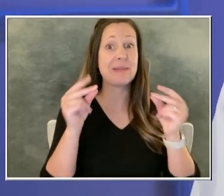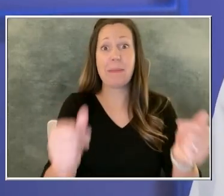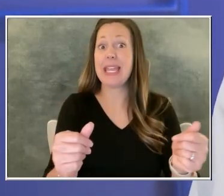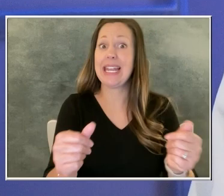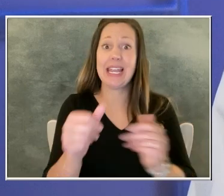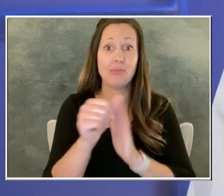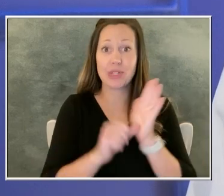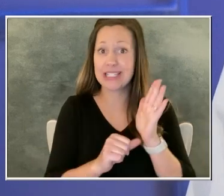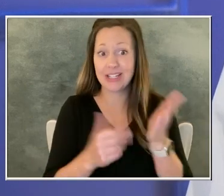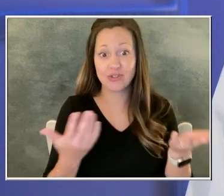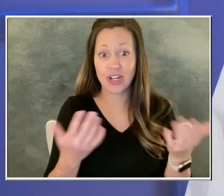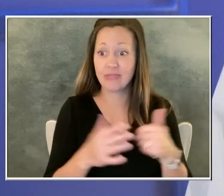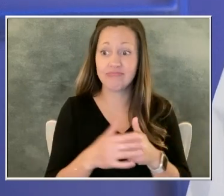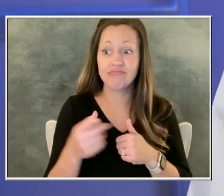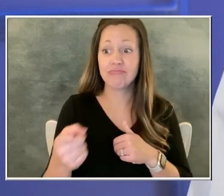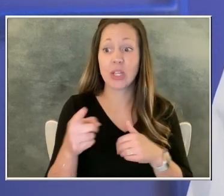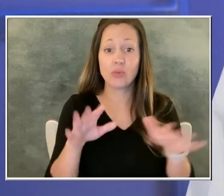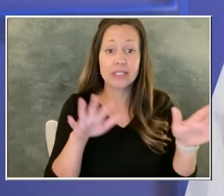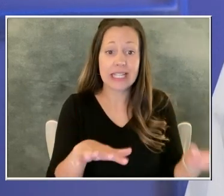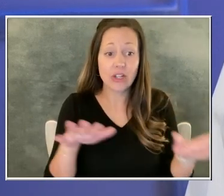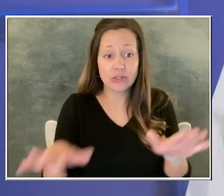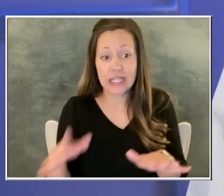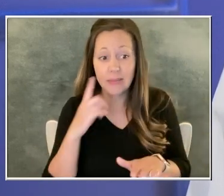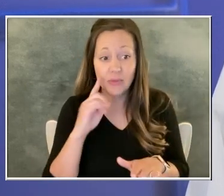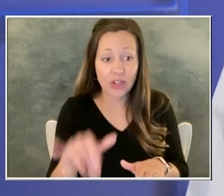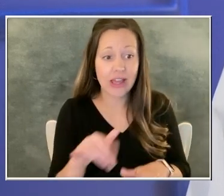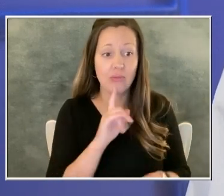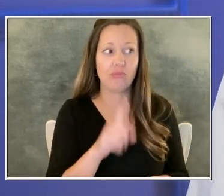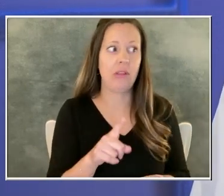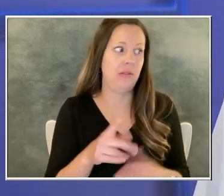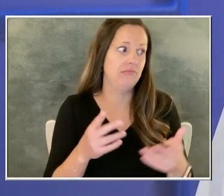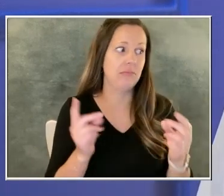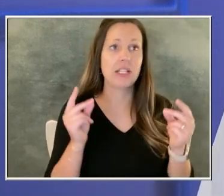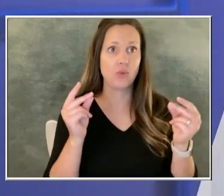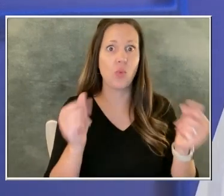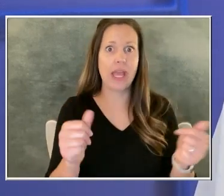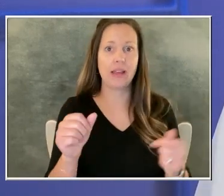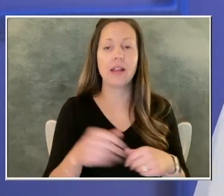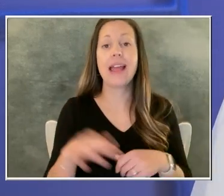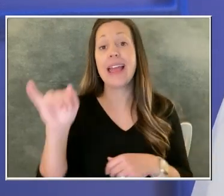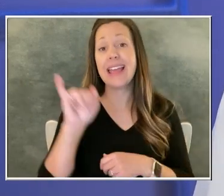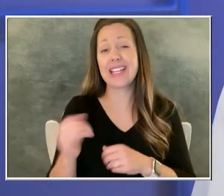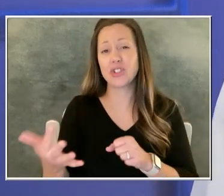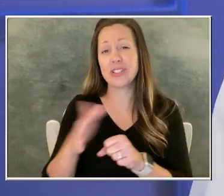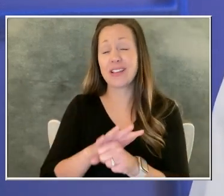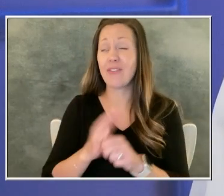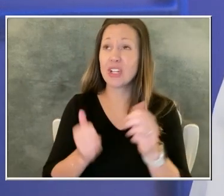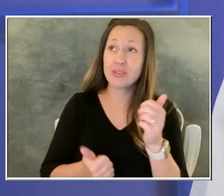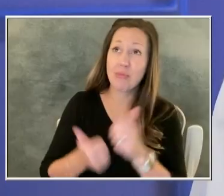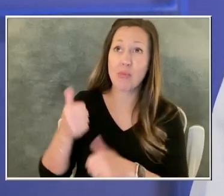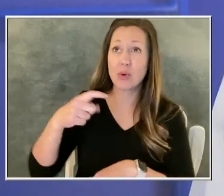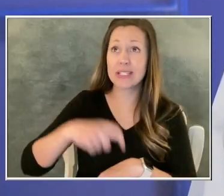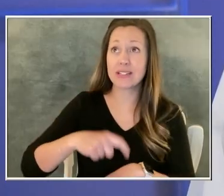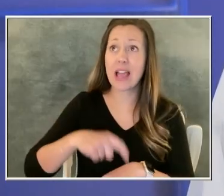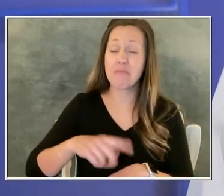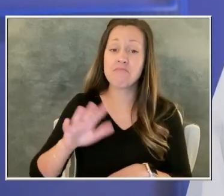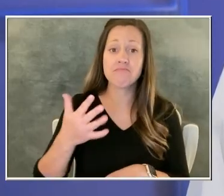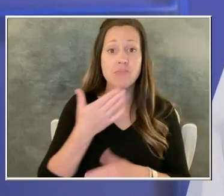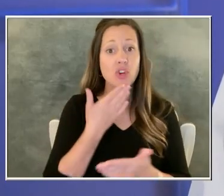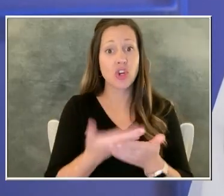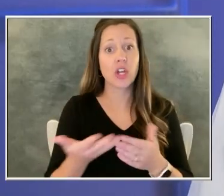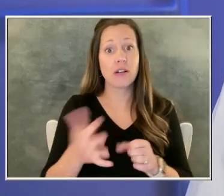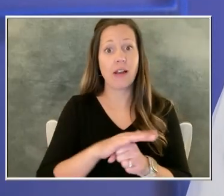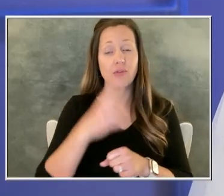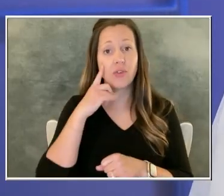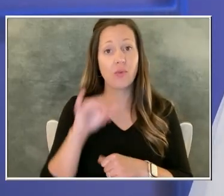to kind of do a diligent job there. So yeah, it's very quick. In terms of insurance coverage, for the most part, we find that there's pretty good coverage for the procedure.